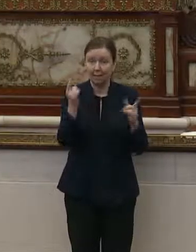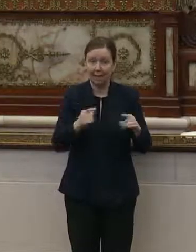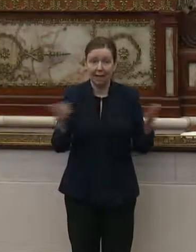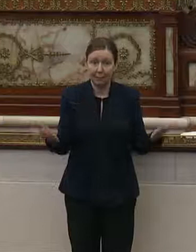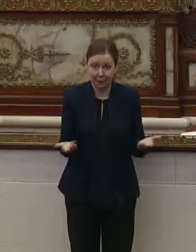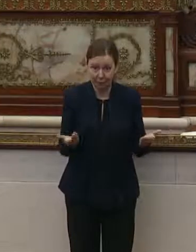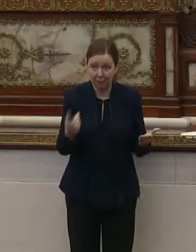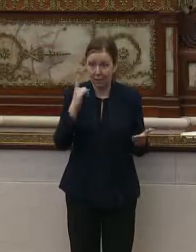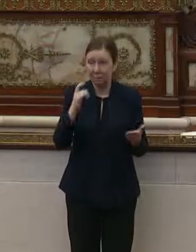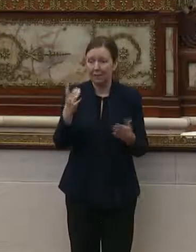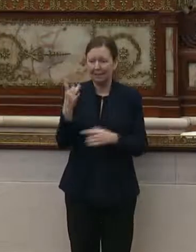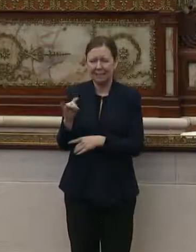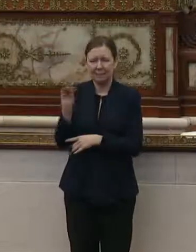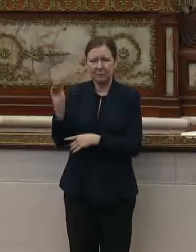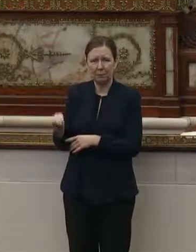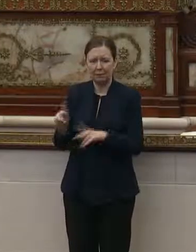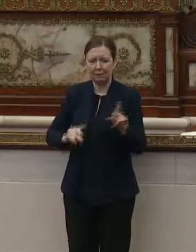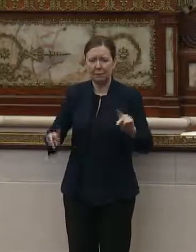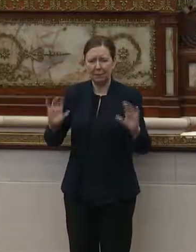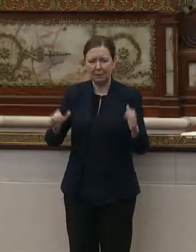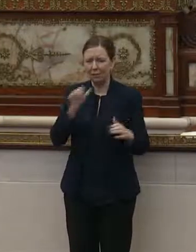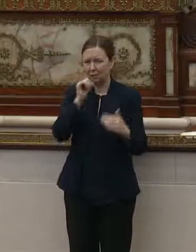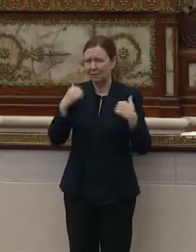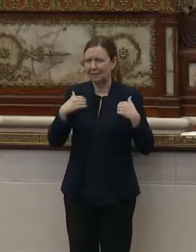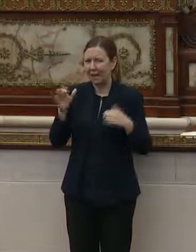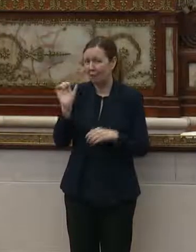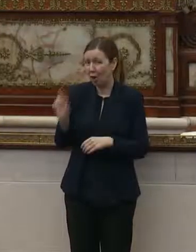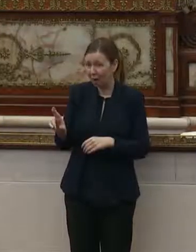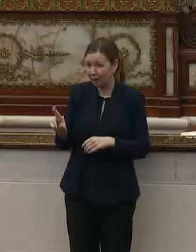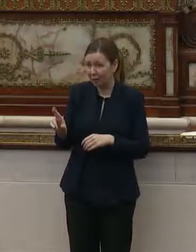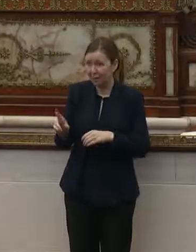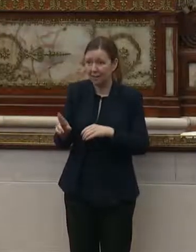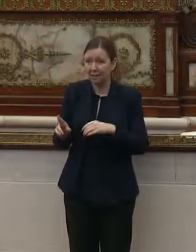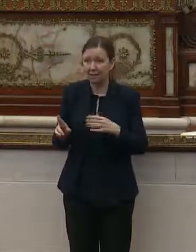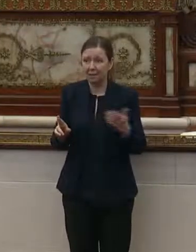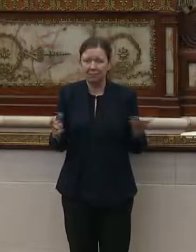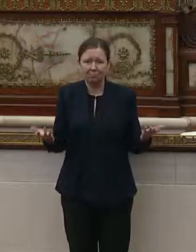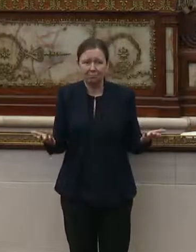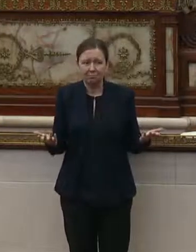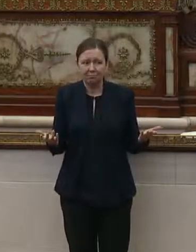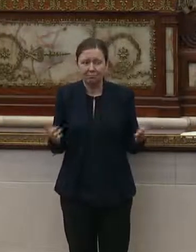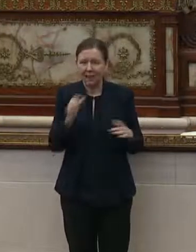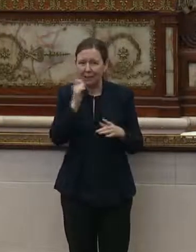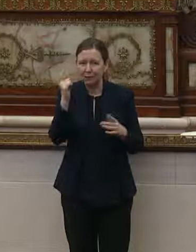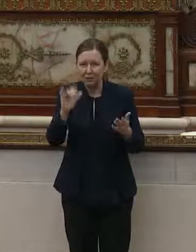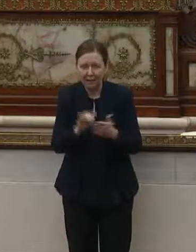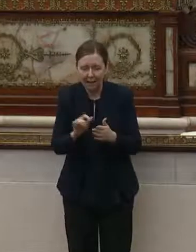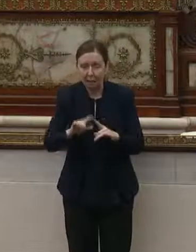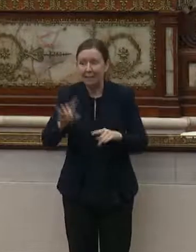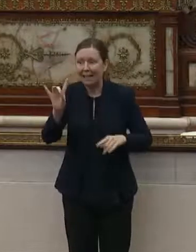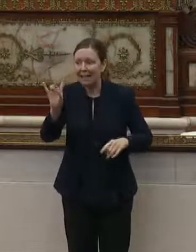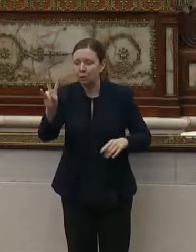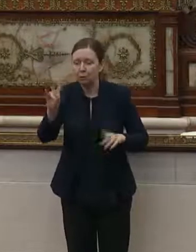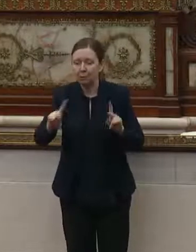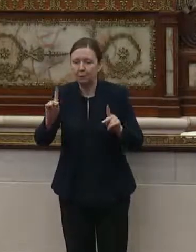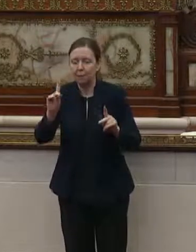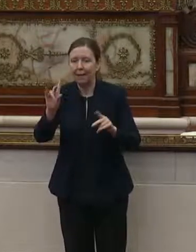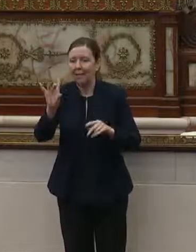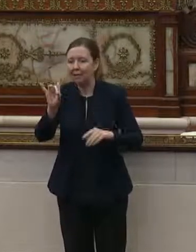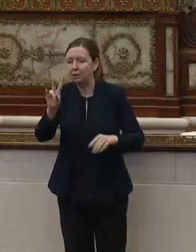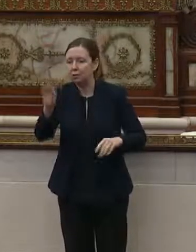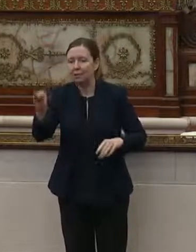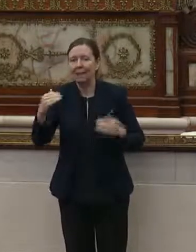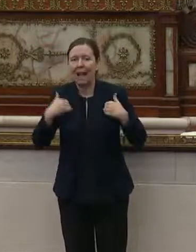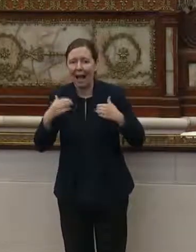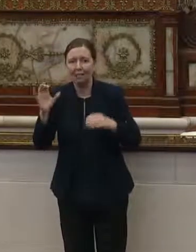work because 18% of the population doesn't have a car. And I say, I understand that, but 82% do have a car.